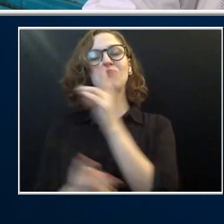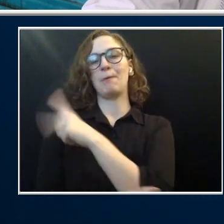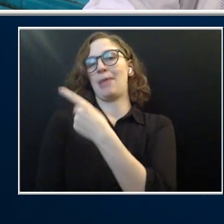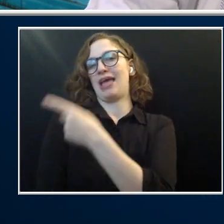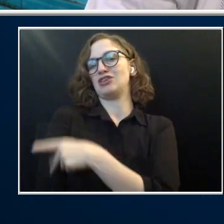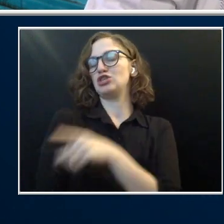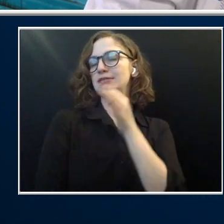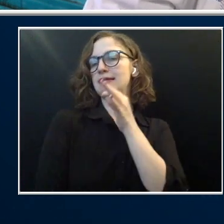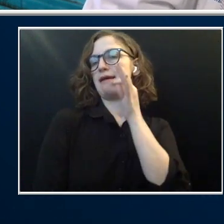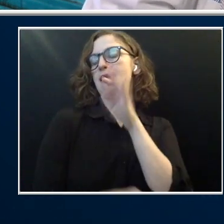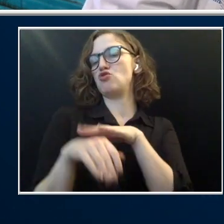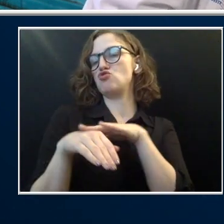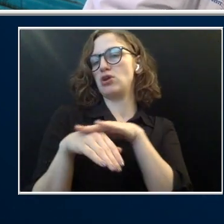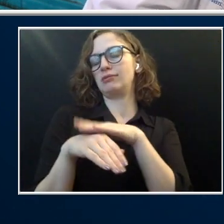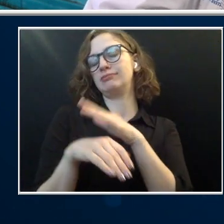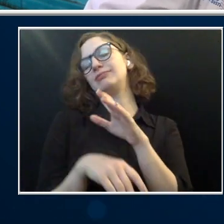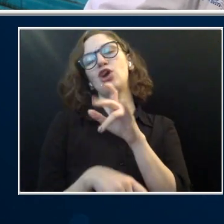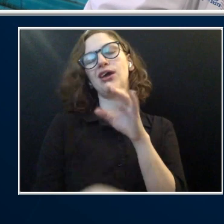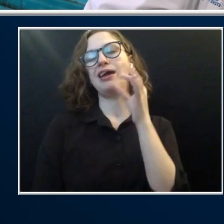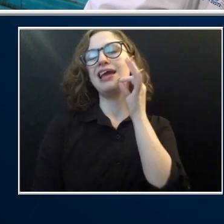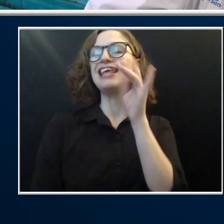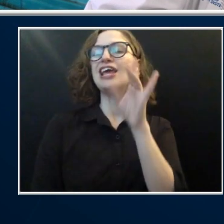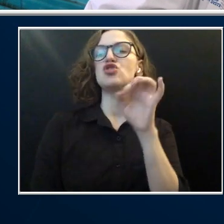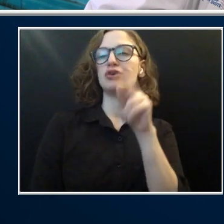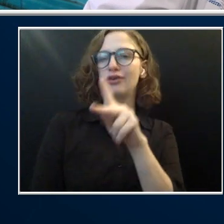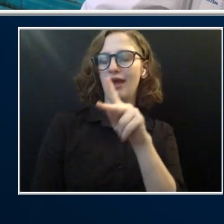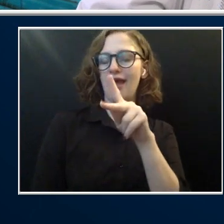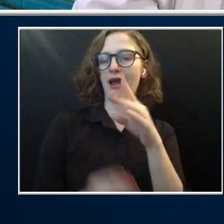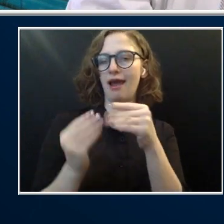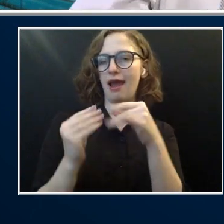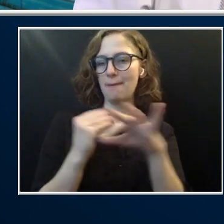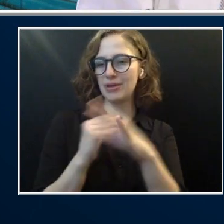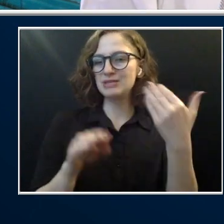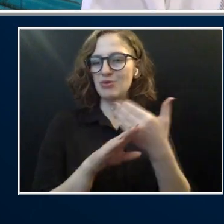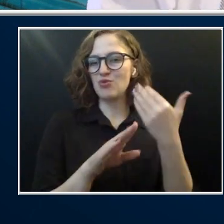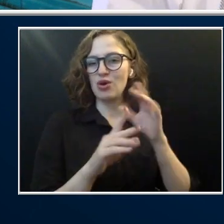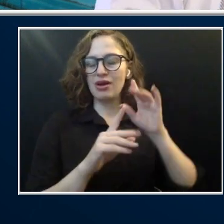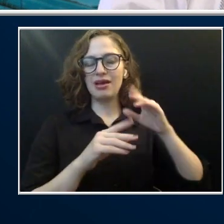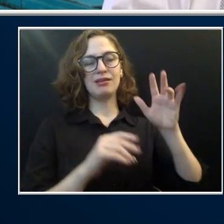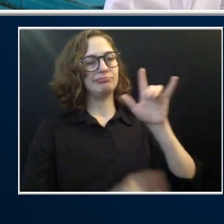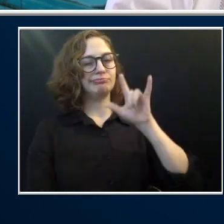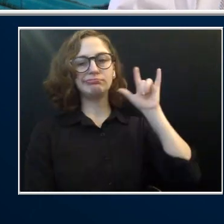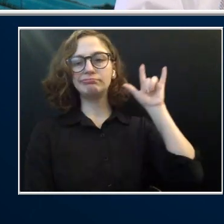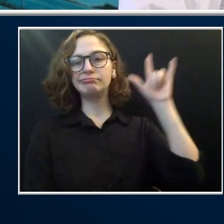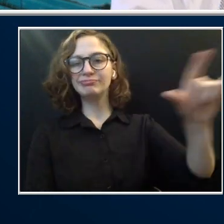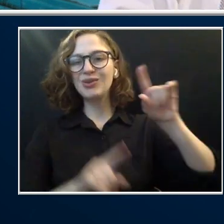Vegas. So, Dr. Mullen, the other team doctors I understand are in Las Vegas already. Is that right?